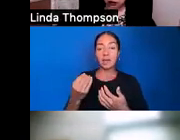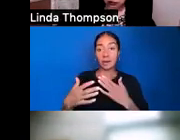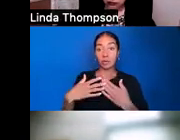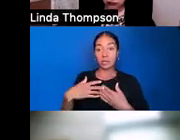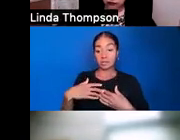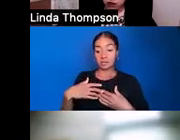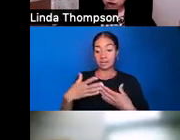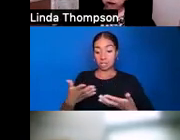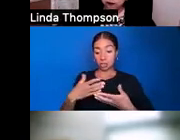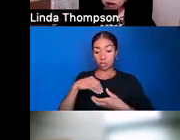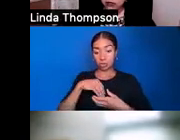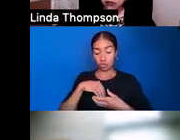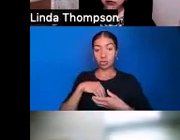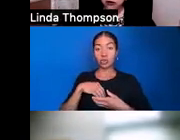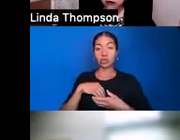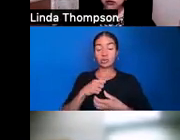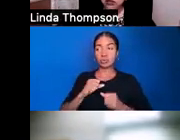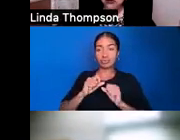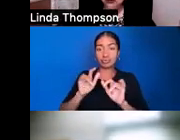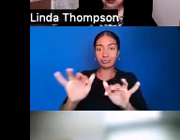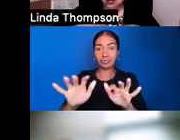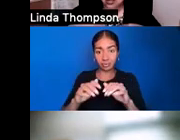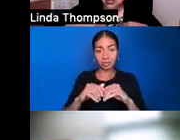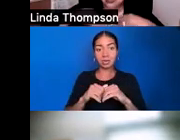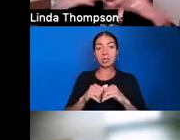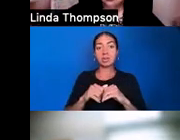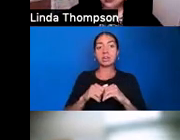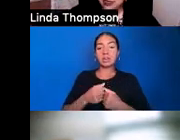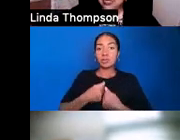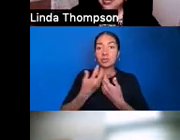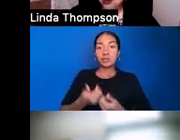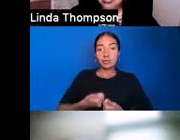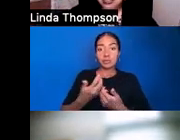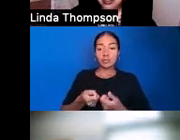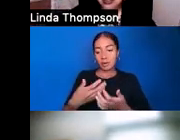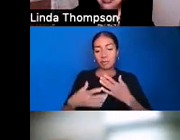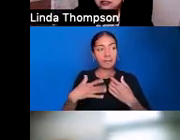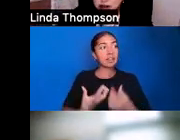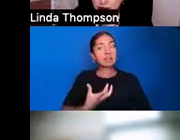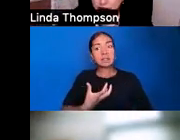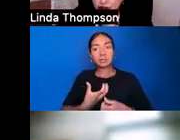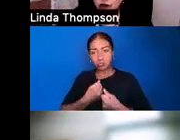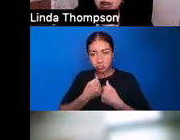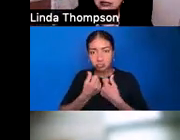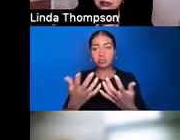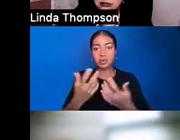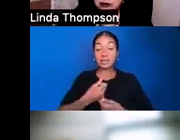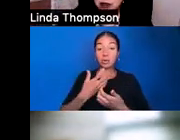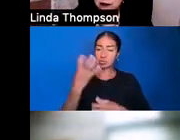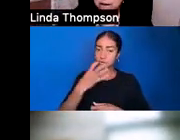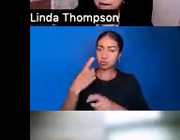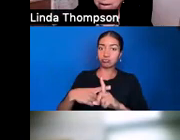or in our body and our being and expressing it is very good for us.